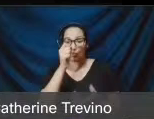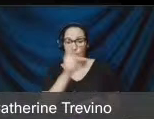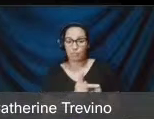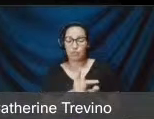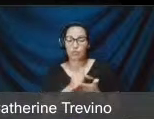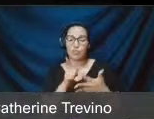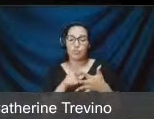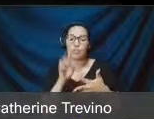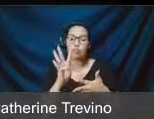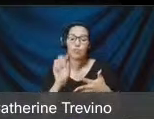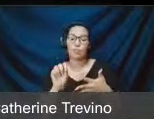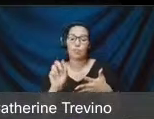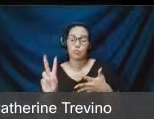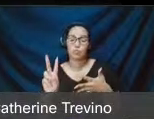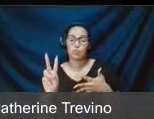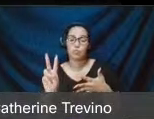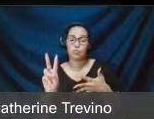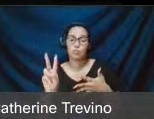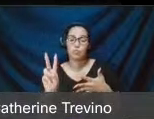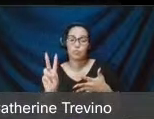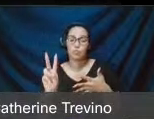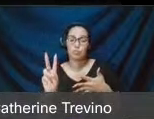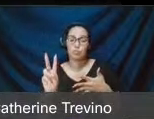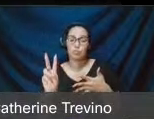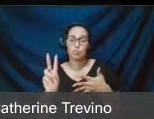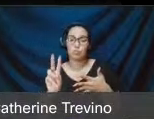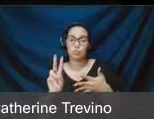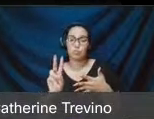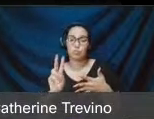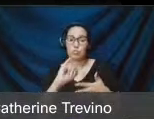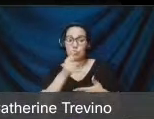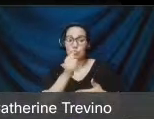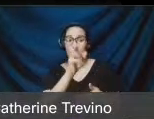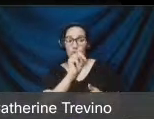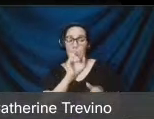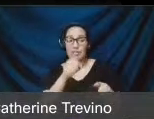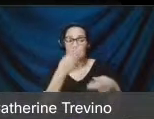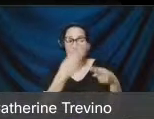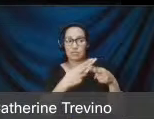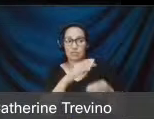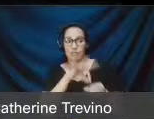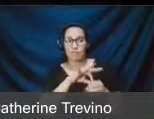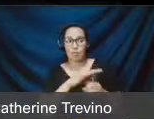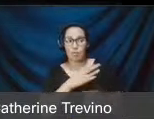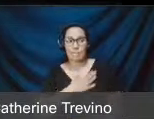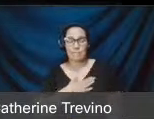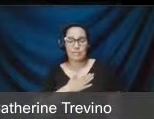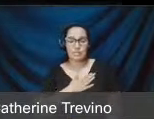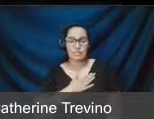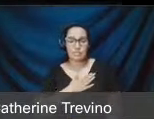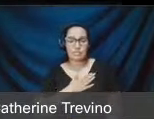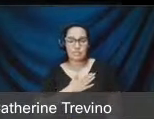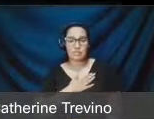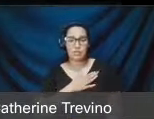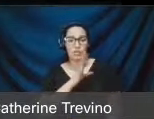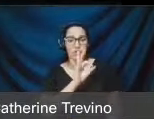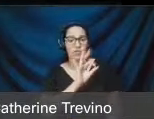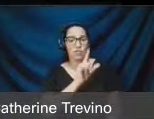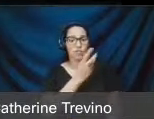item 4.2. Joanne, can I have a roll call vote, please? Mr. Flores?